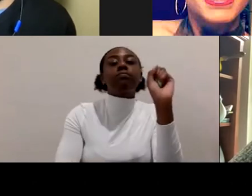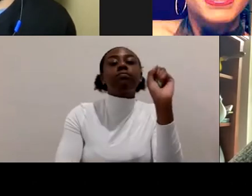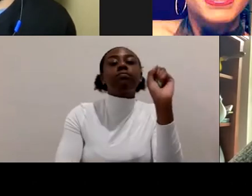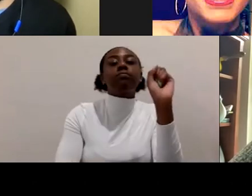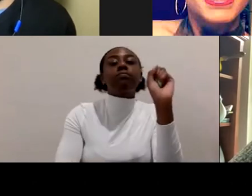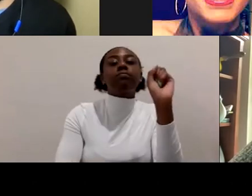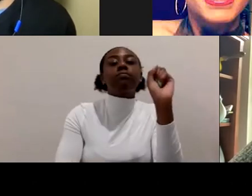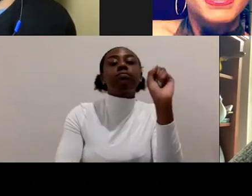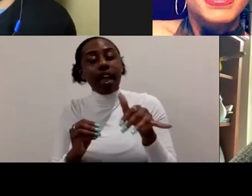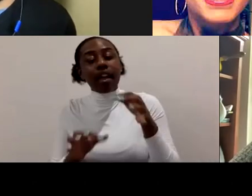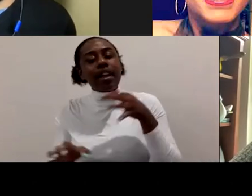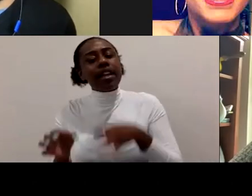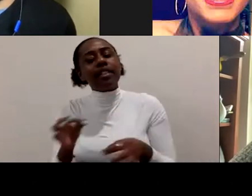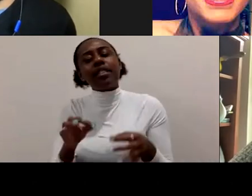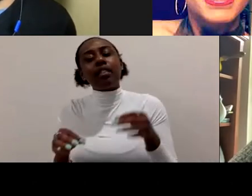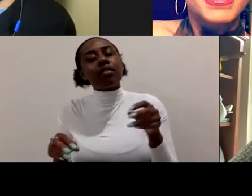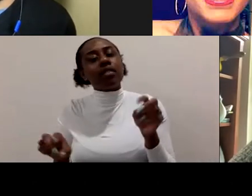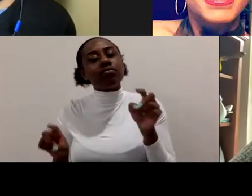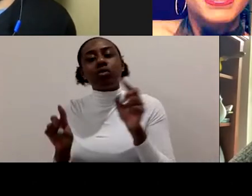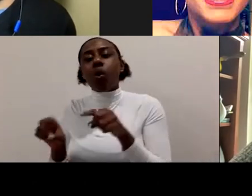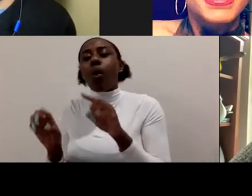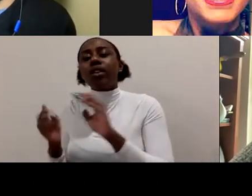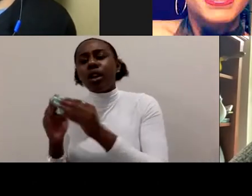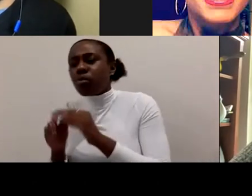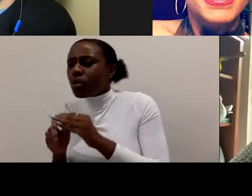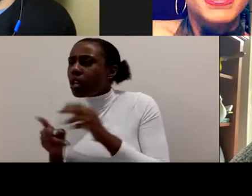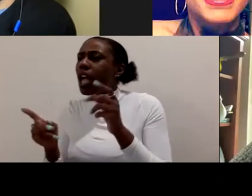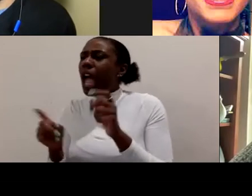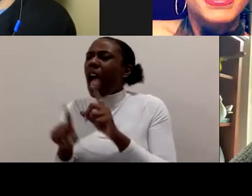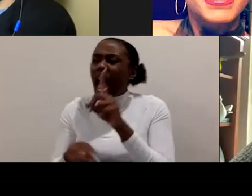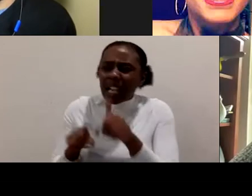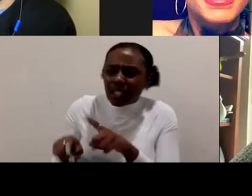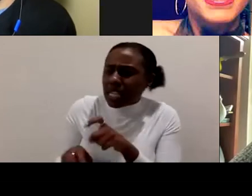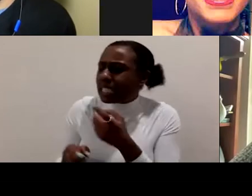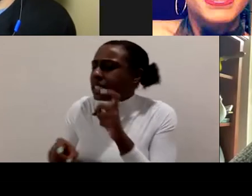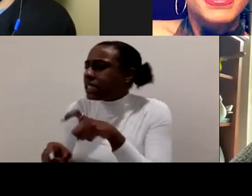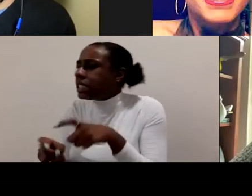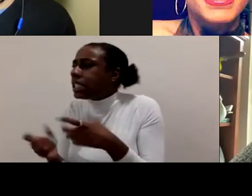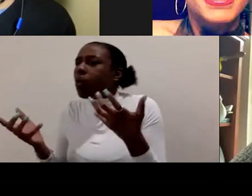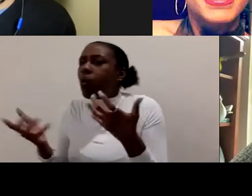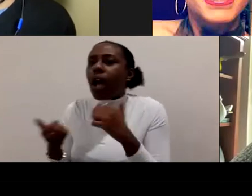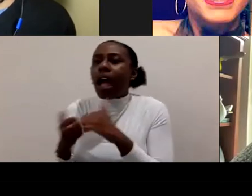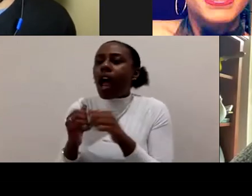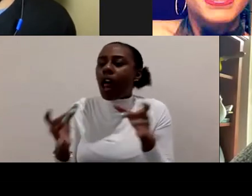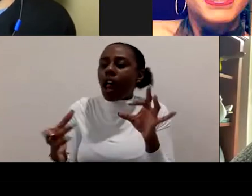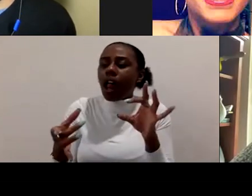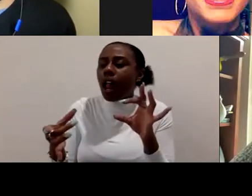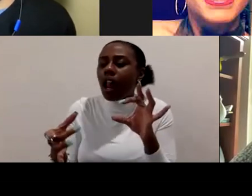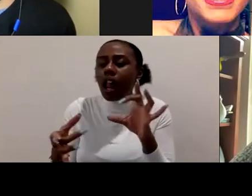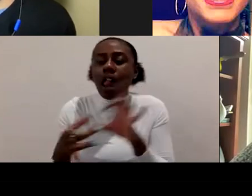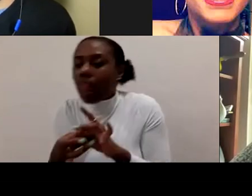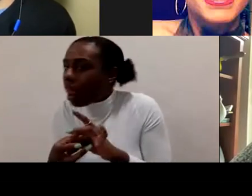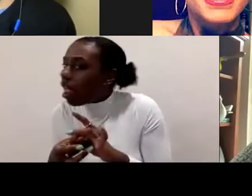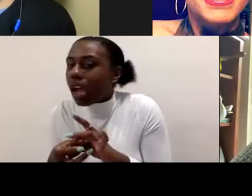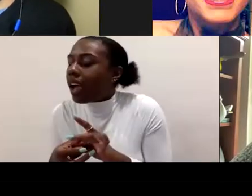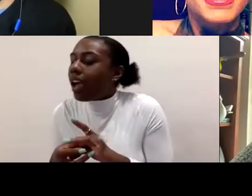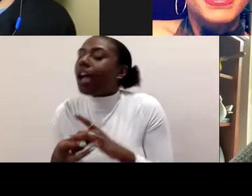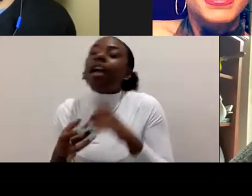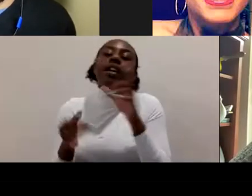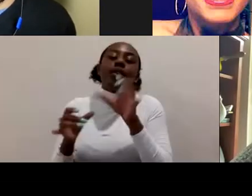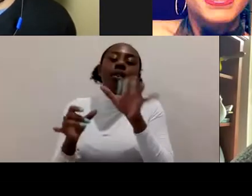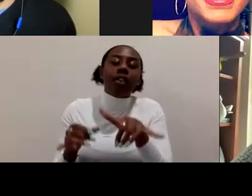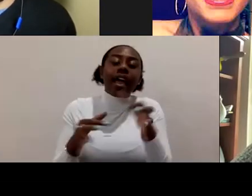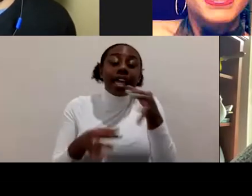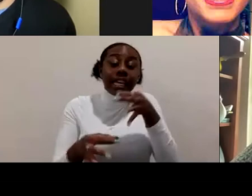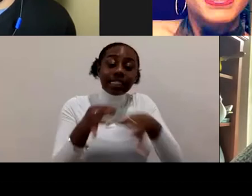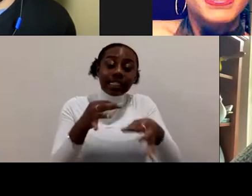community and figuring out the needs and how to like build better relationship, they decided to build a